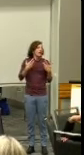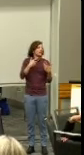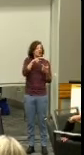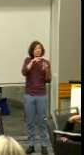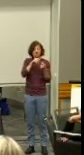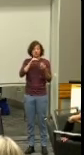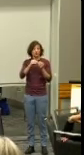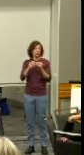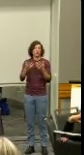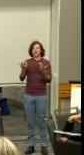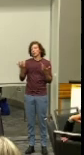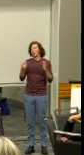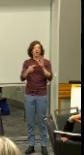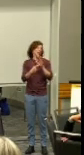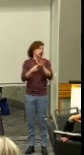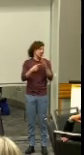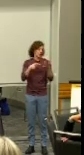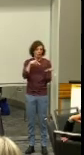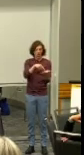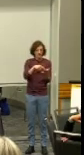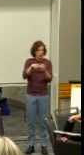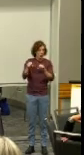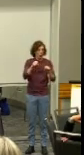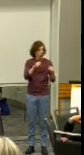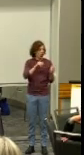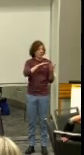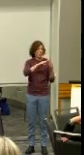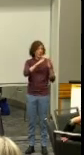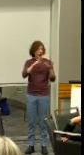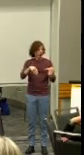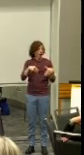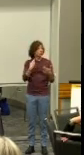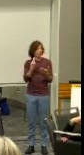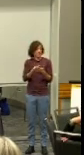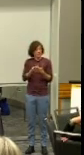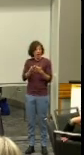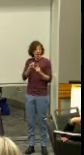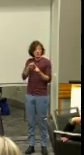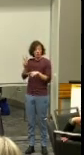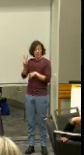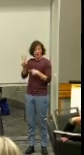with the affordable housing funds through the City of Vancouver, we have to maintain